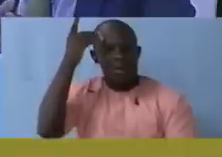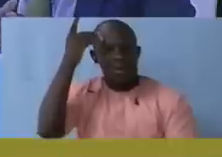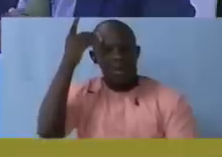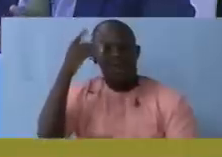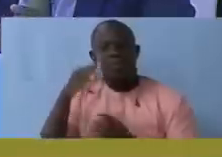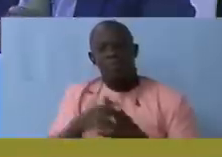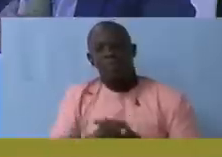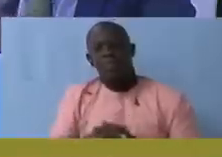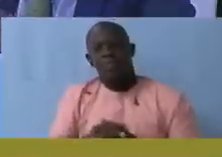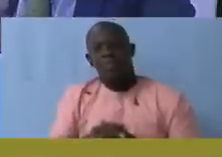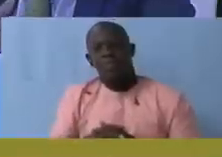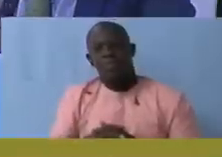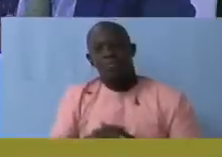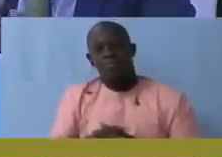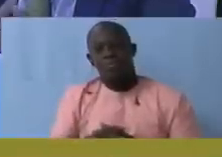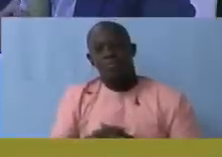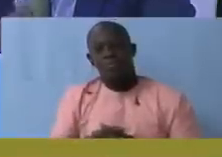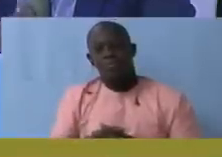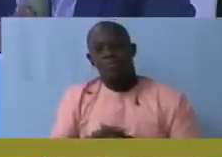So he said,